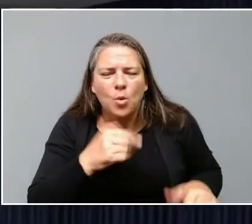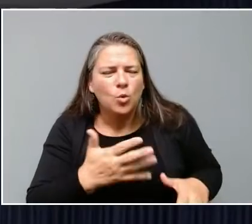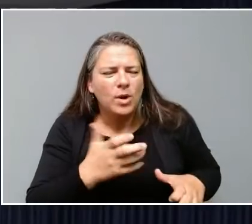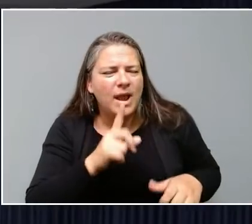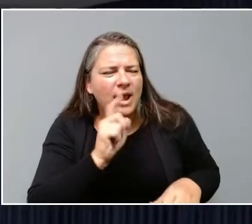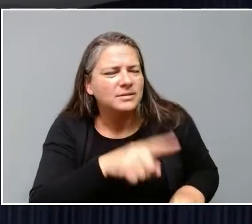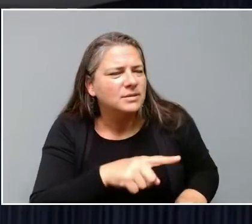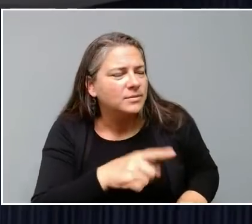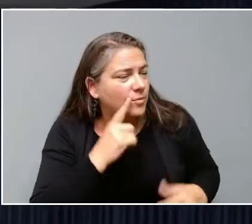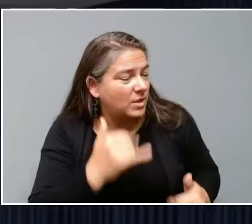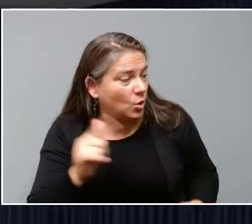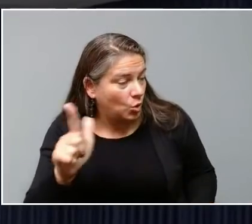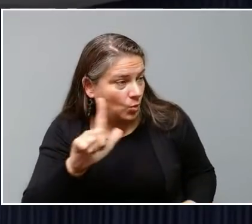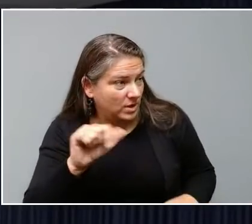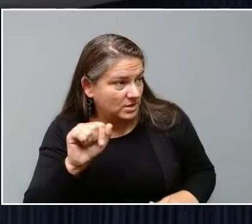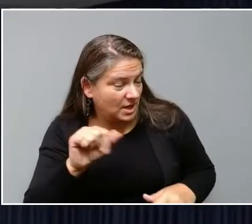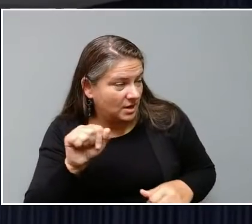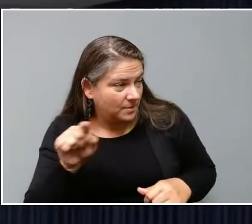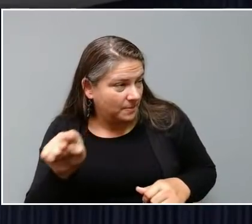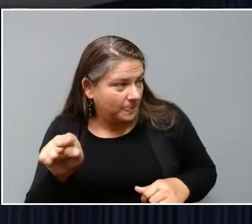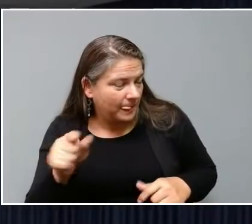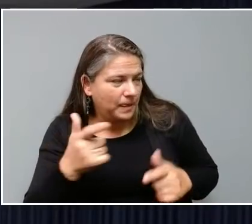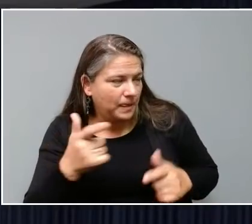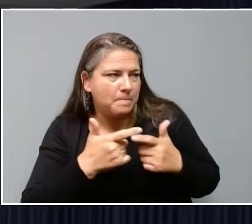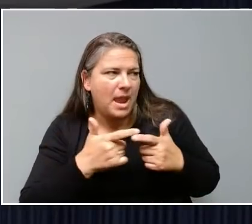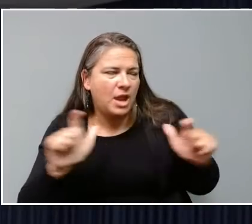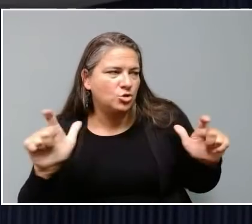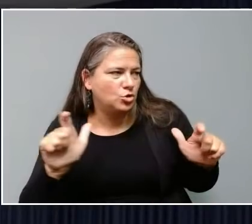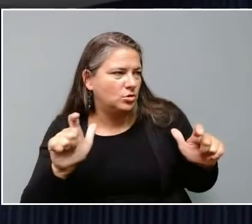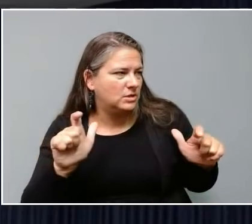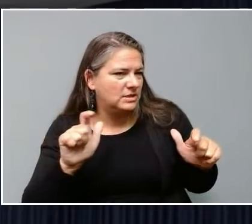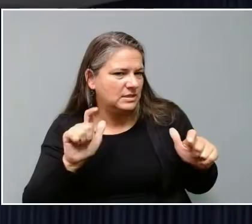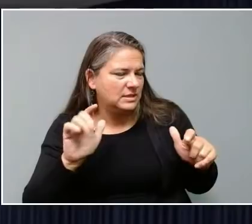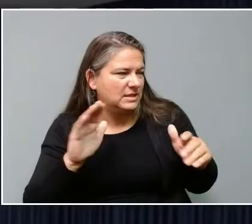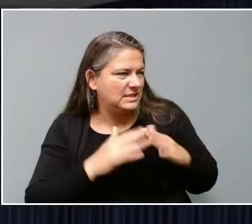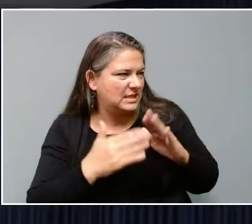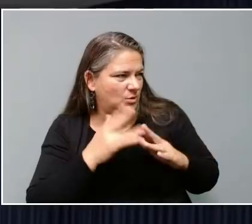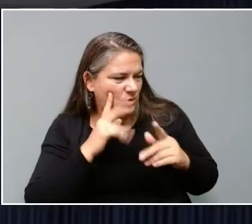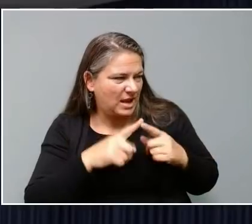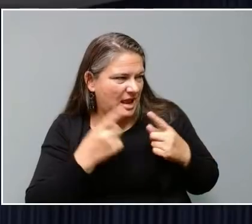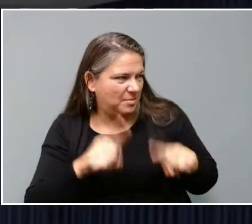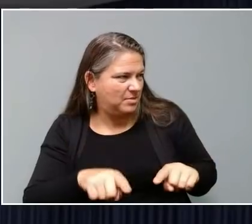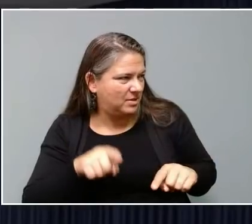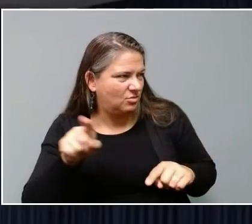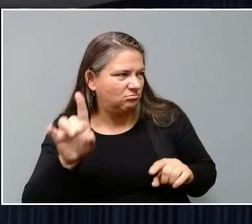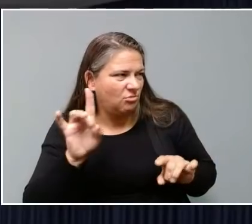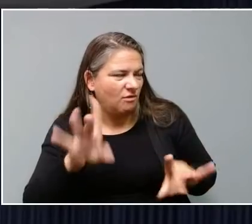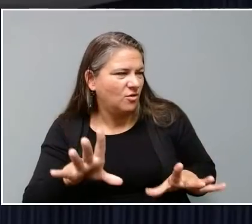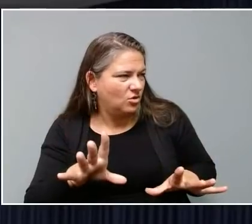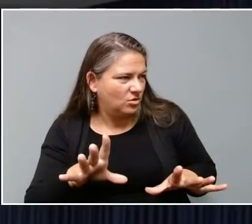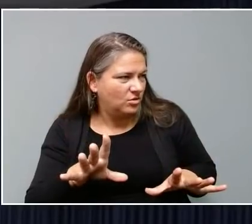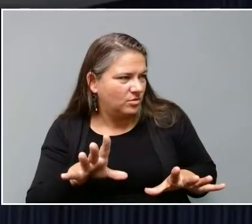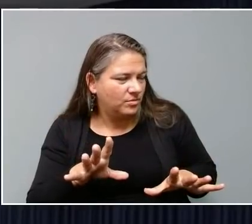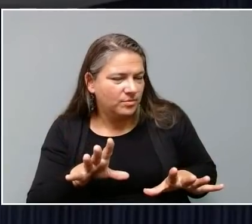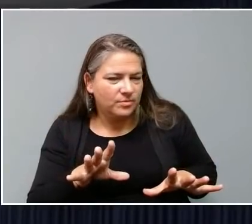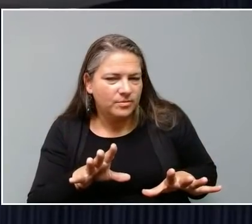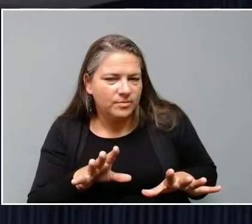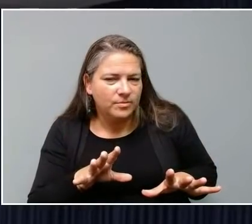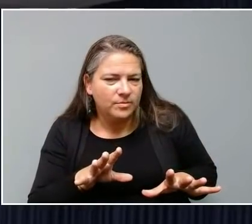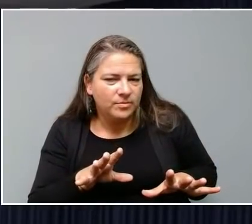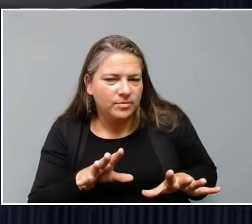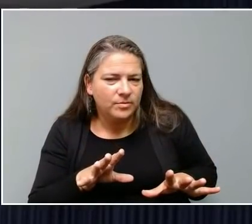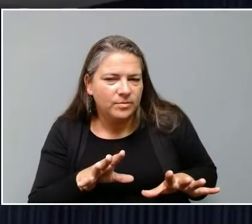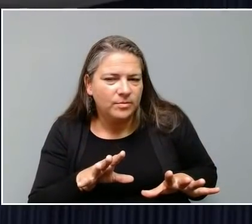Louisiana. Yeah. And the major Northeast cities overnight, or they're Yeah. Do you worry that Carlisle will